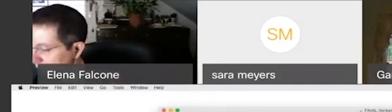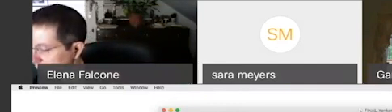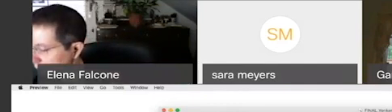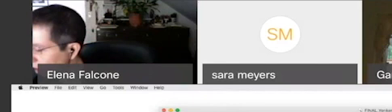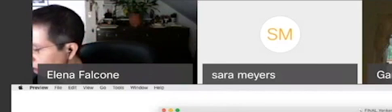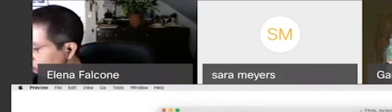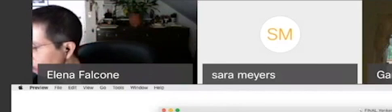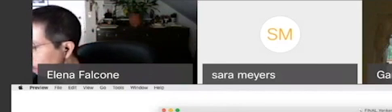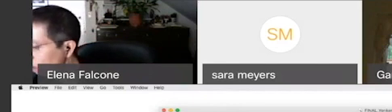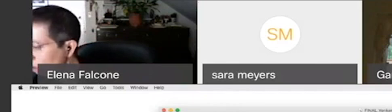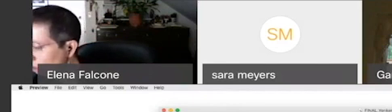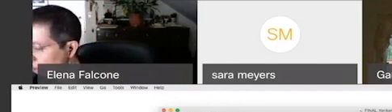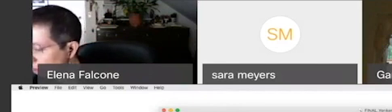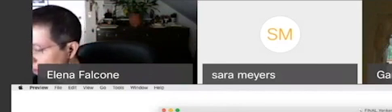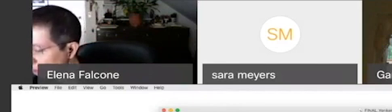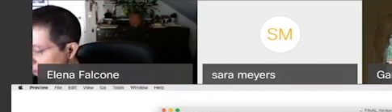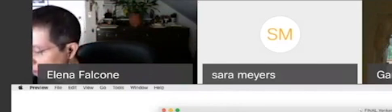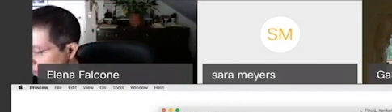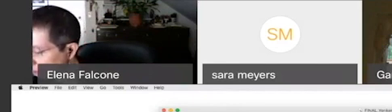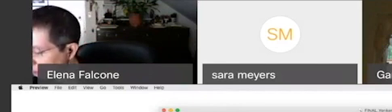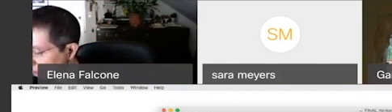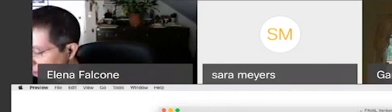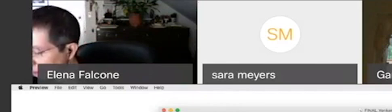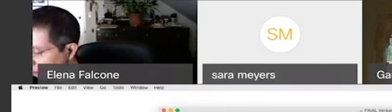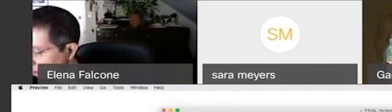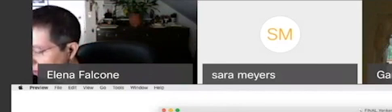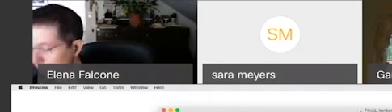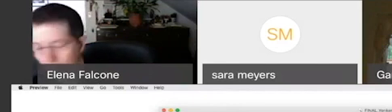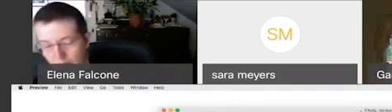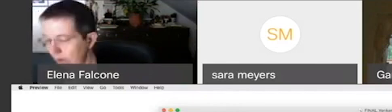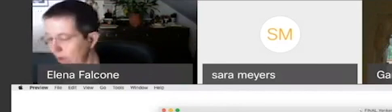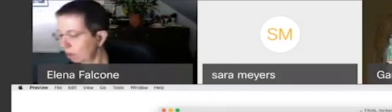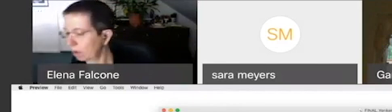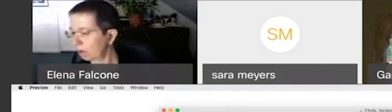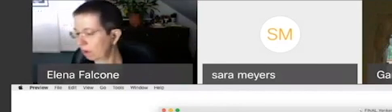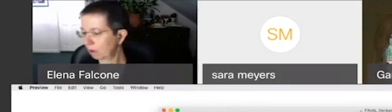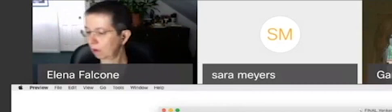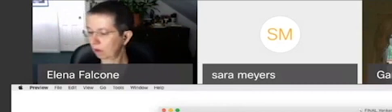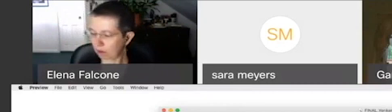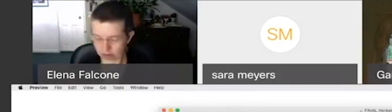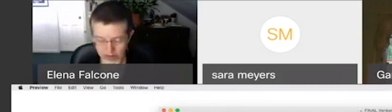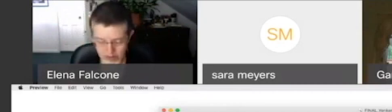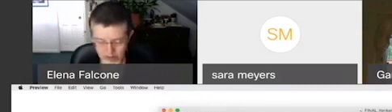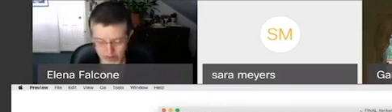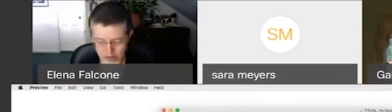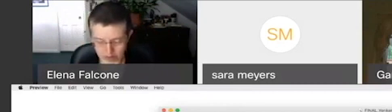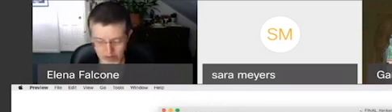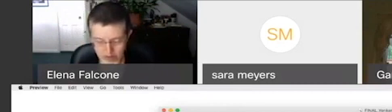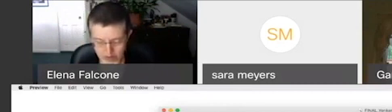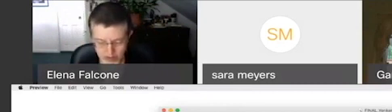trying to fix this, because we don't think it's fair that if you made a transfer in 2018 when it was perfectly